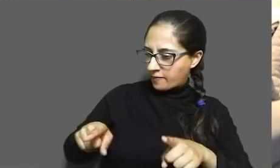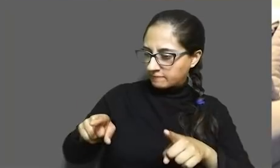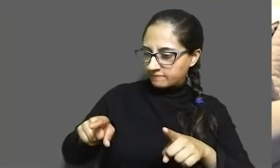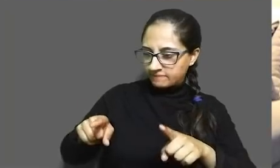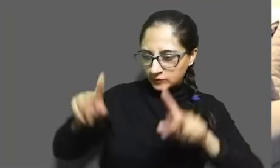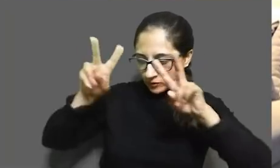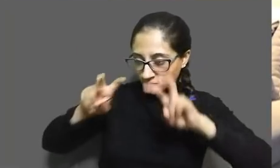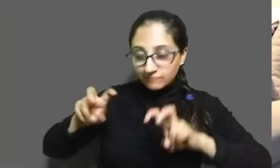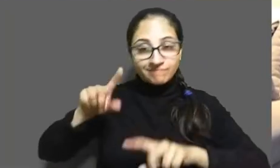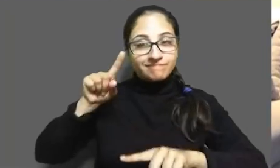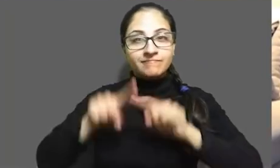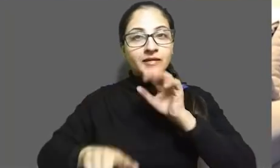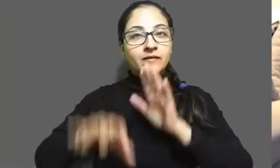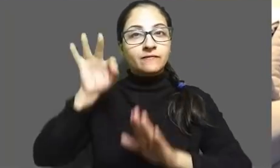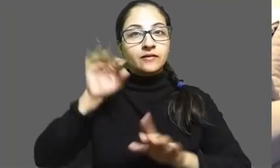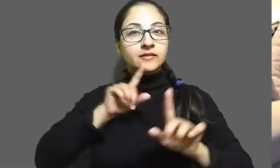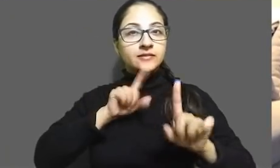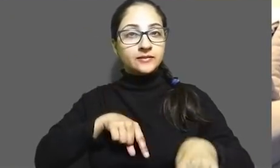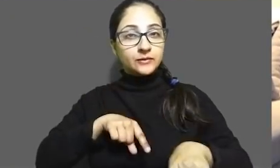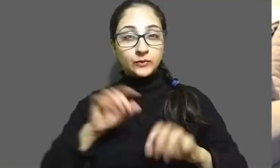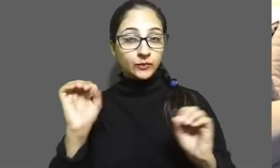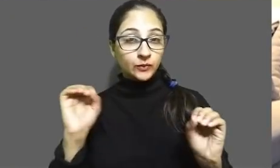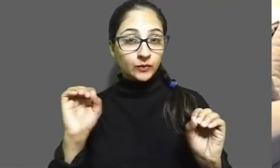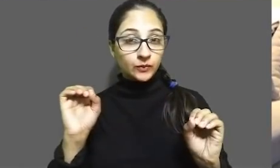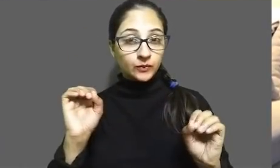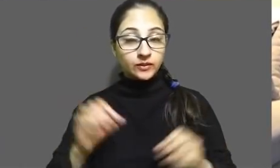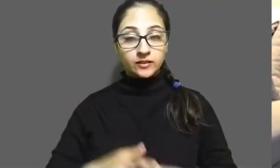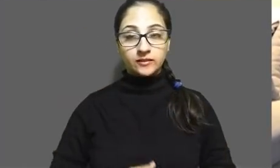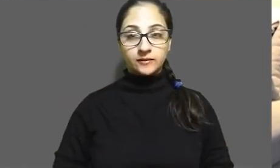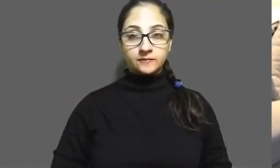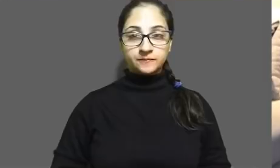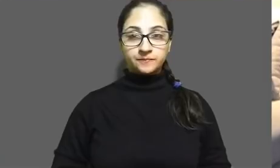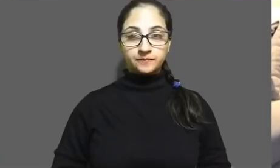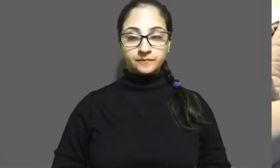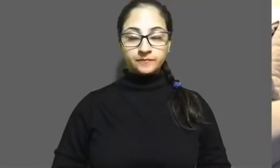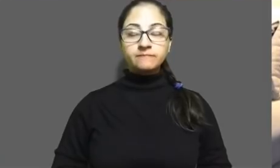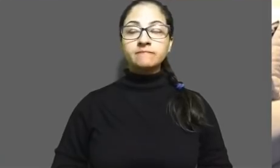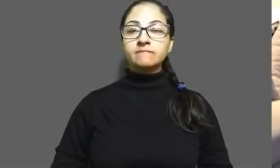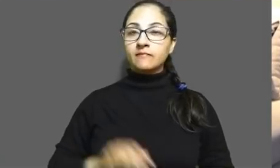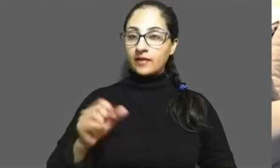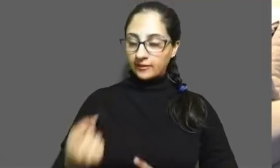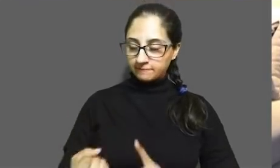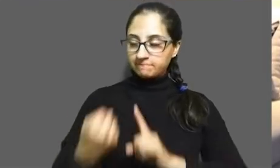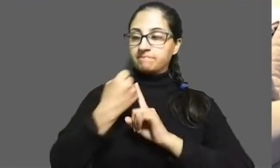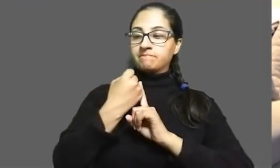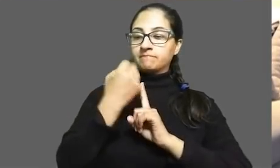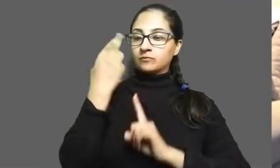Sometimes the answer to our why is that there is no answer.